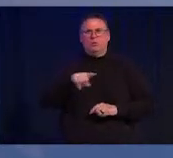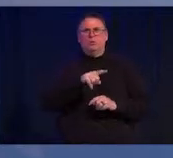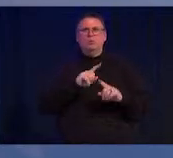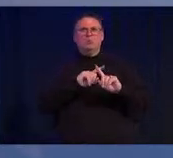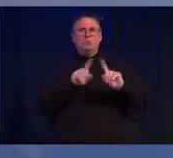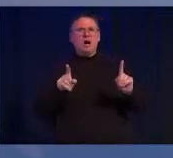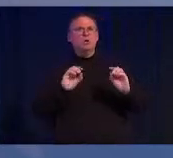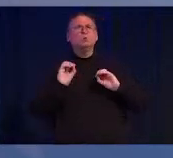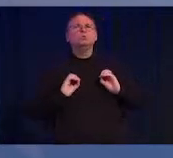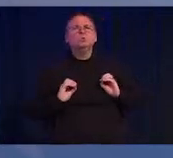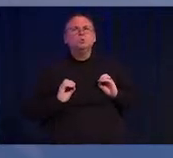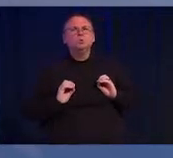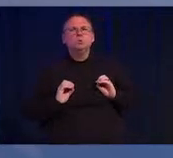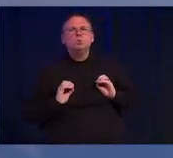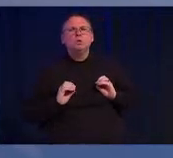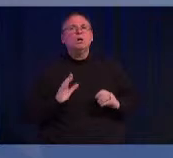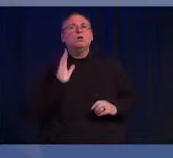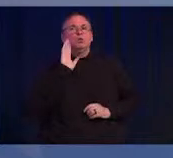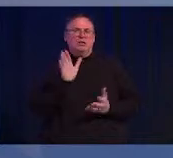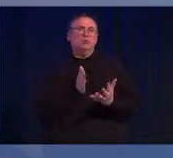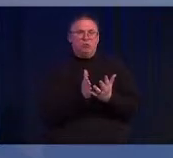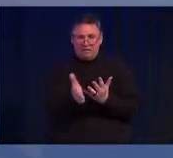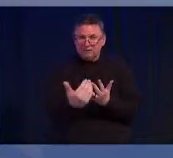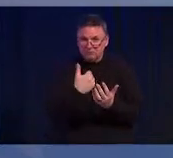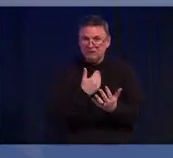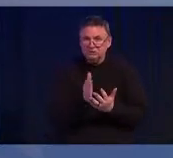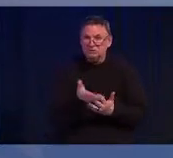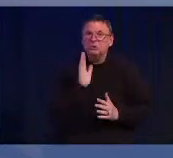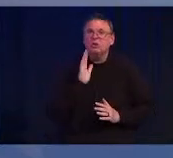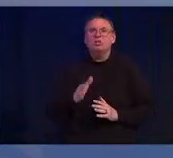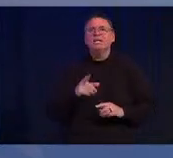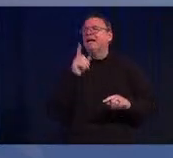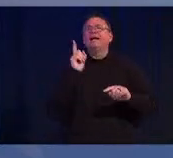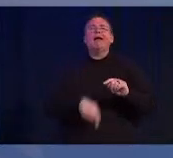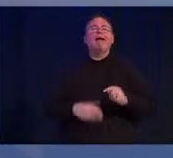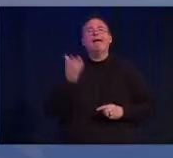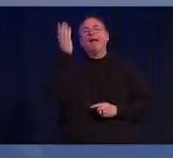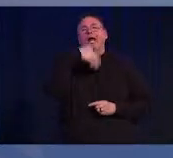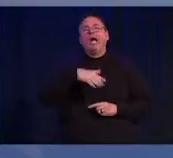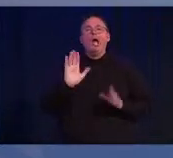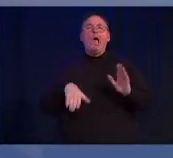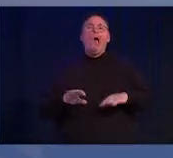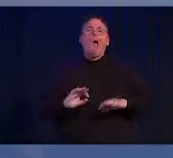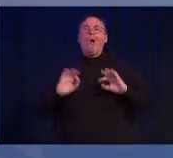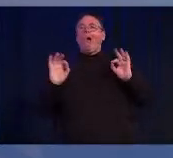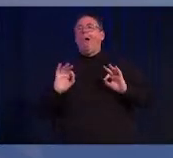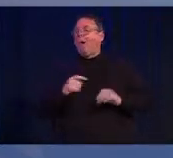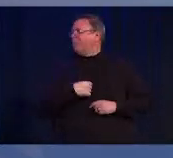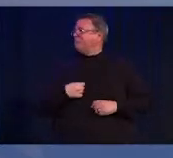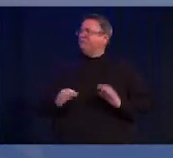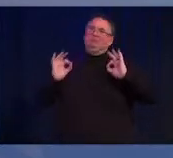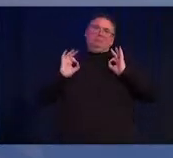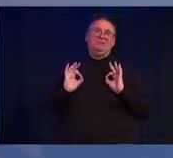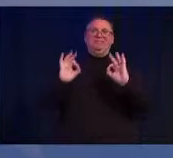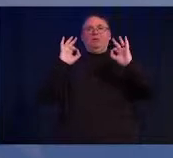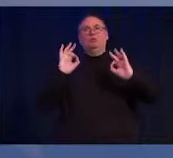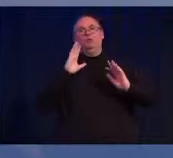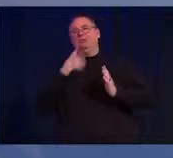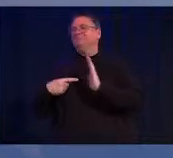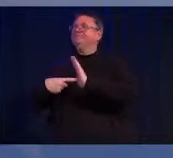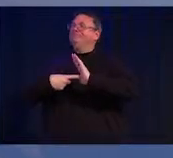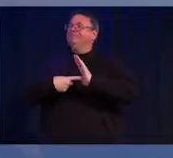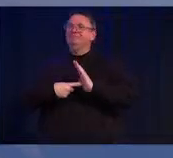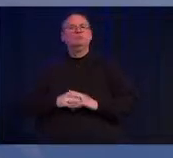didn't, it's going to be transparent. You won't be able to hide behind an opaque system. And if you want more, you appeal